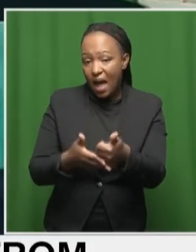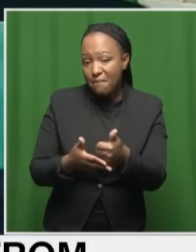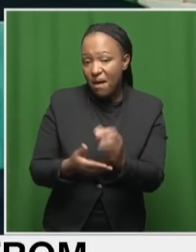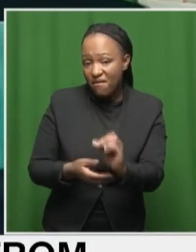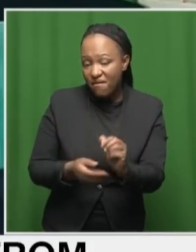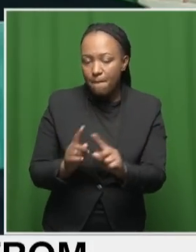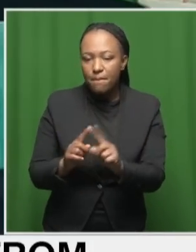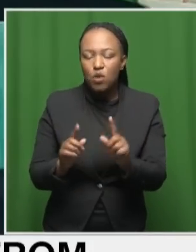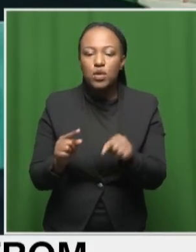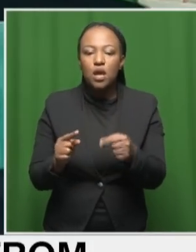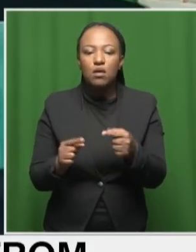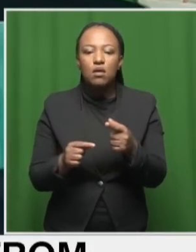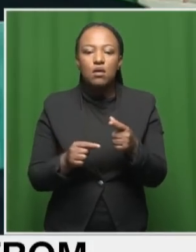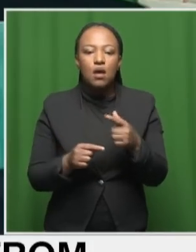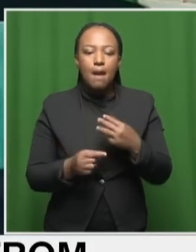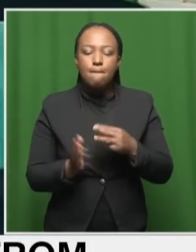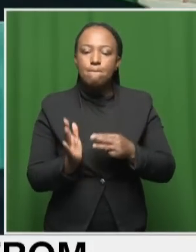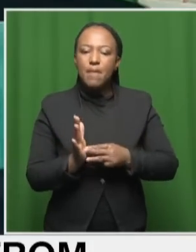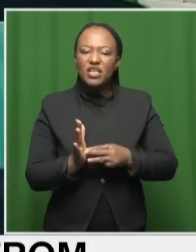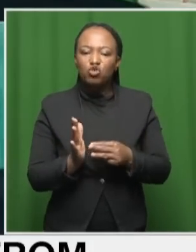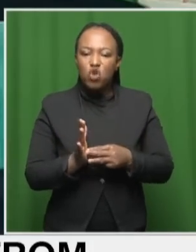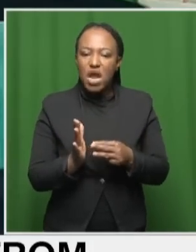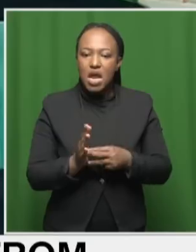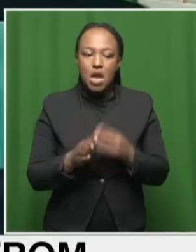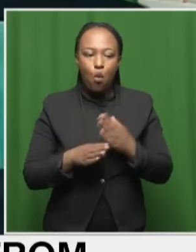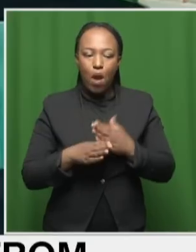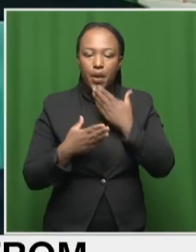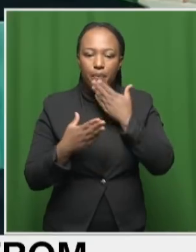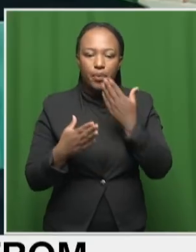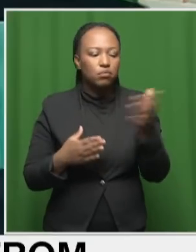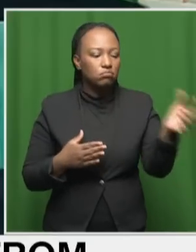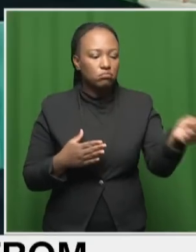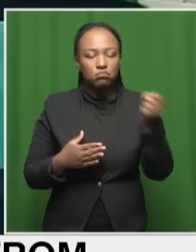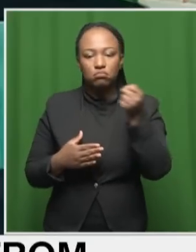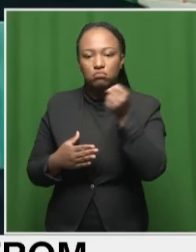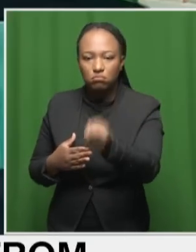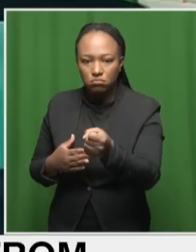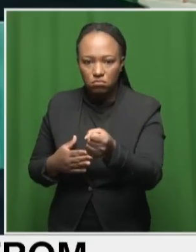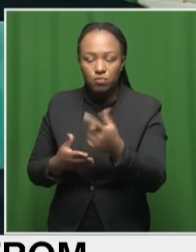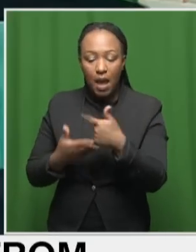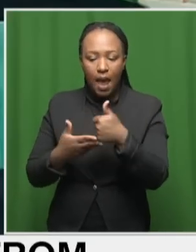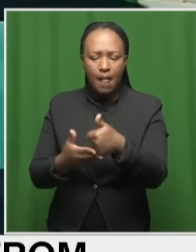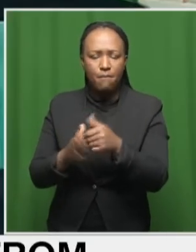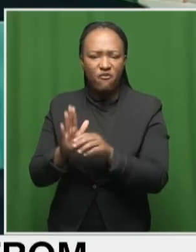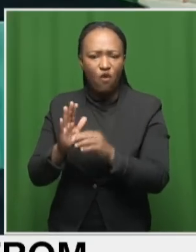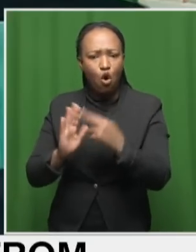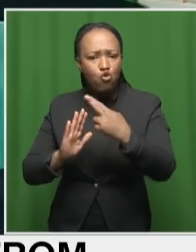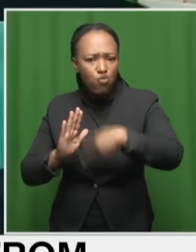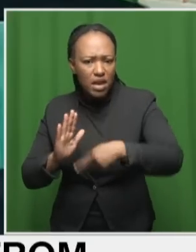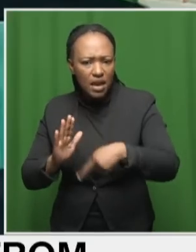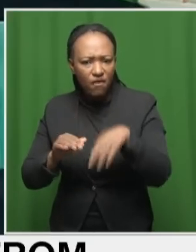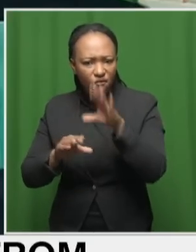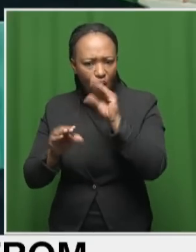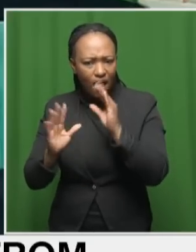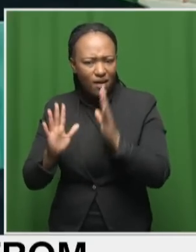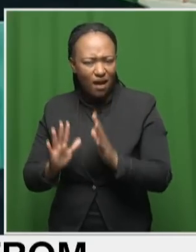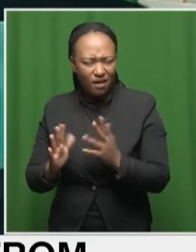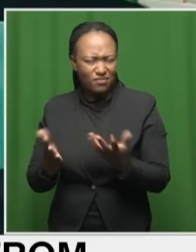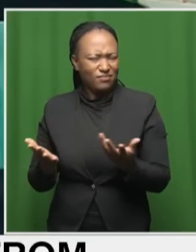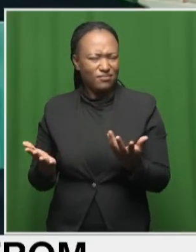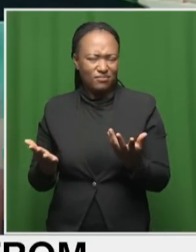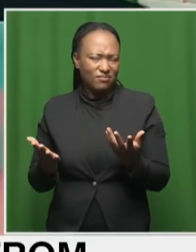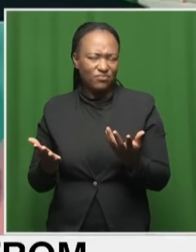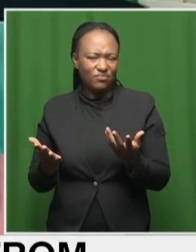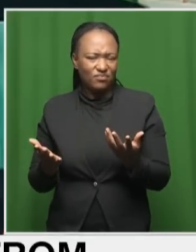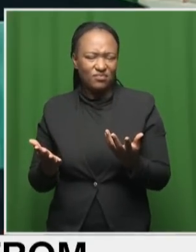can't just drop an unemployed matric with no training into a school and think that they're suddenly going to improve reading outcomes or stem learning losses. I think